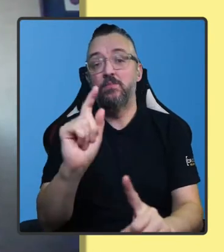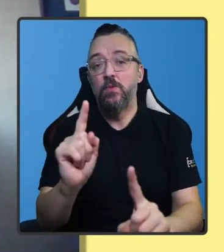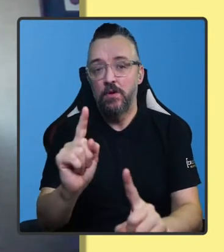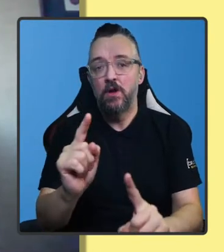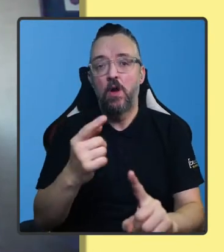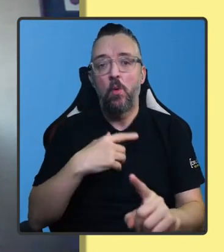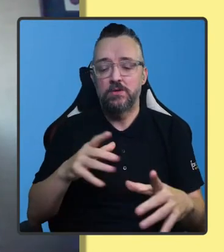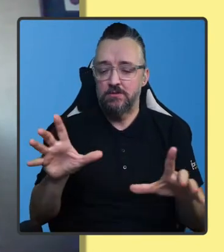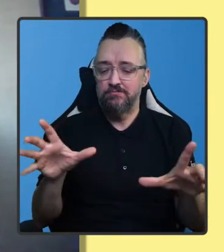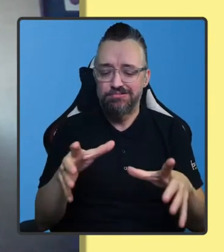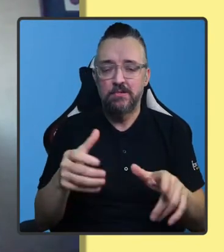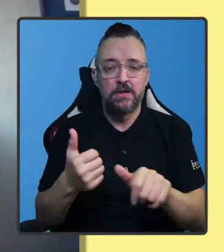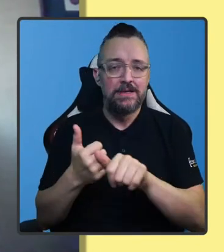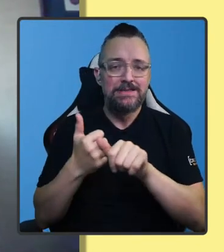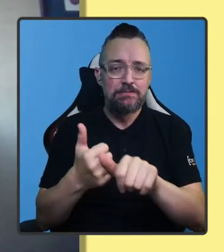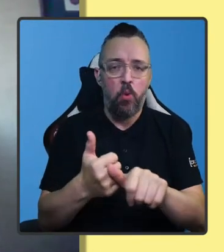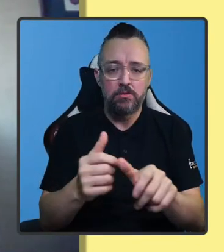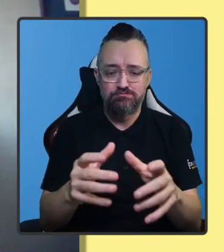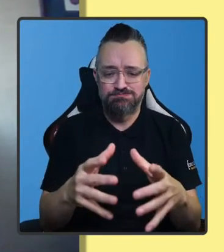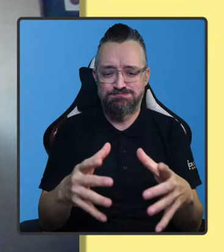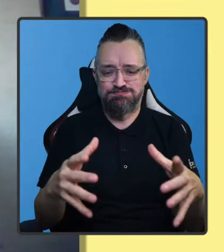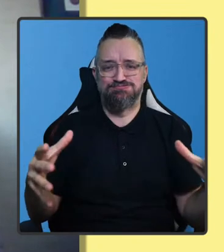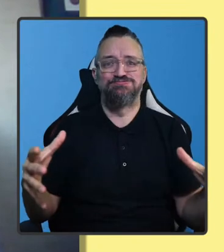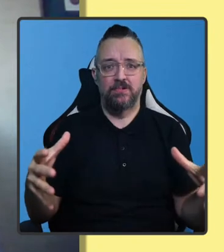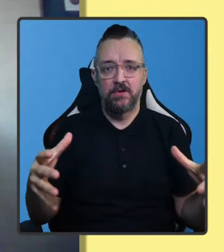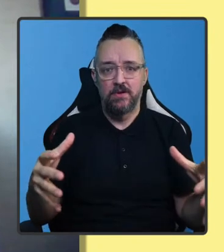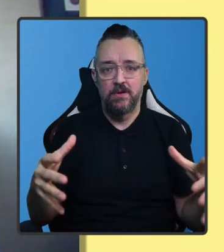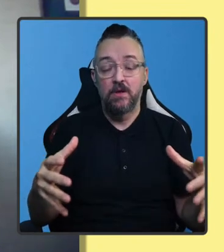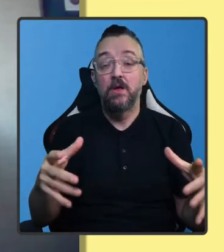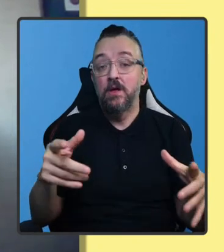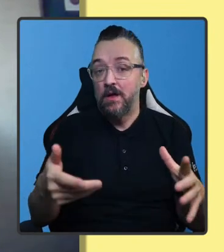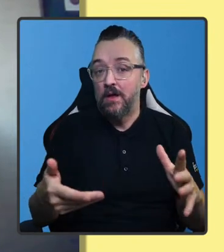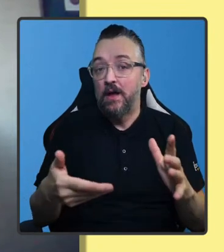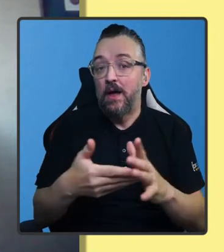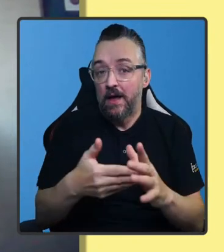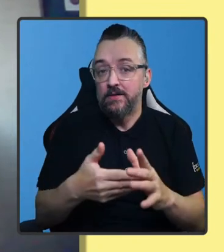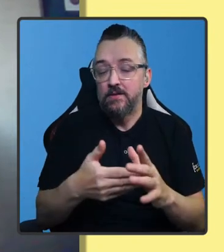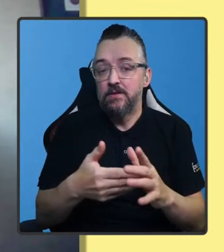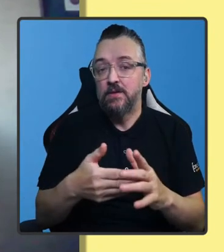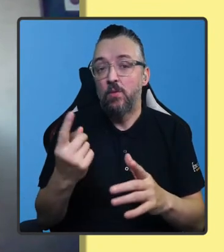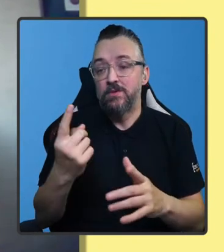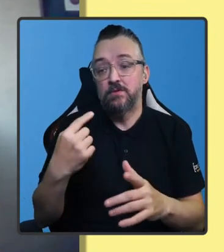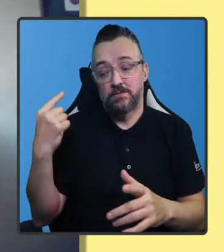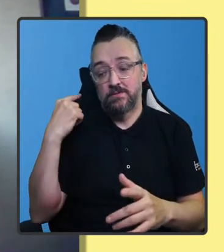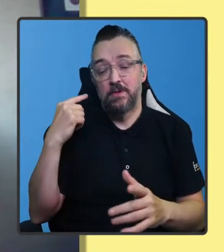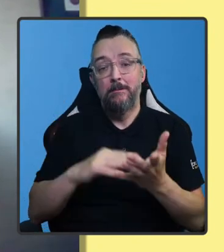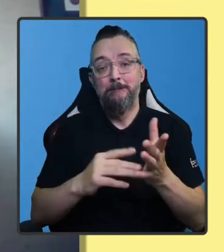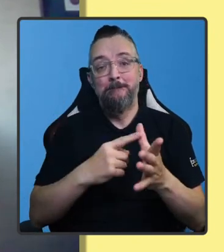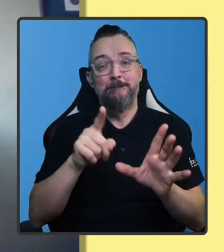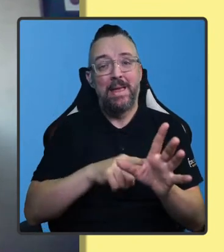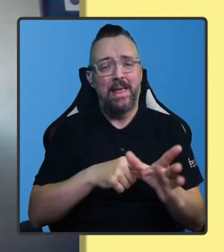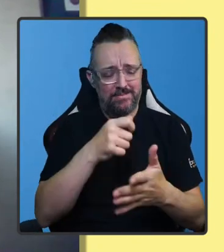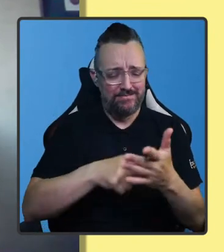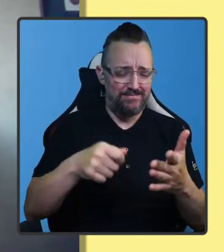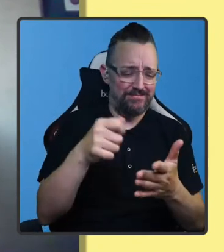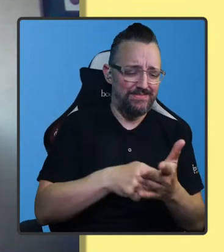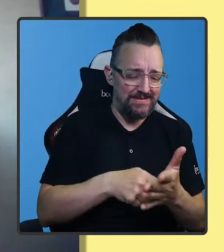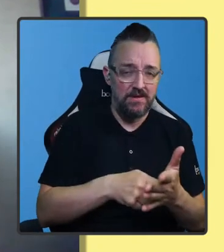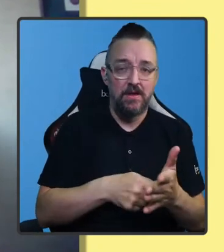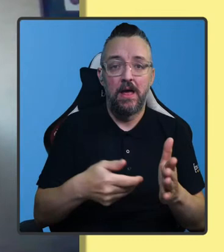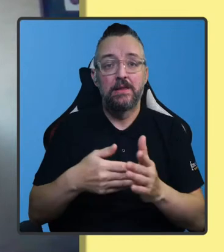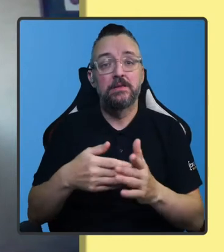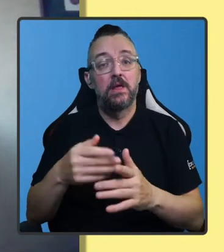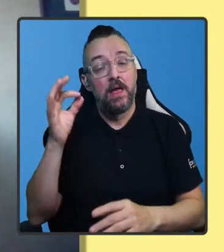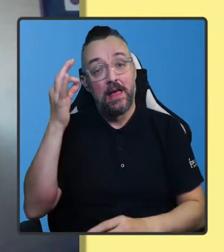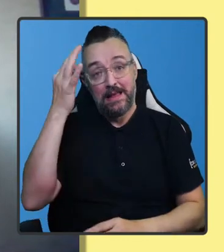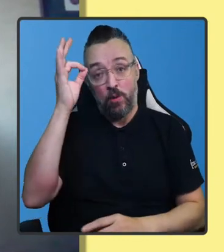support for independence. Coupled with the cast iron mandate delivered in May and another thumping triumph in the council elections